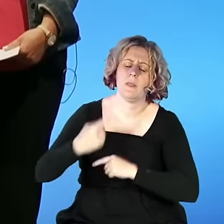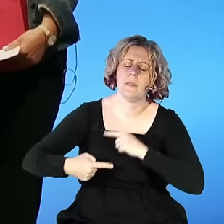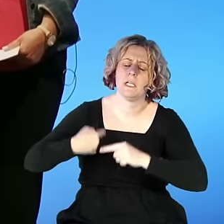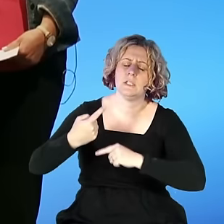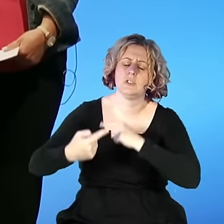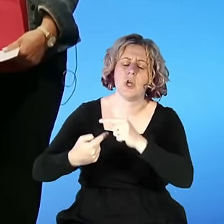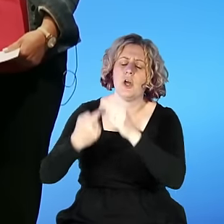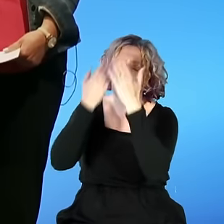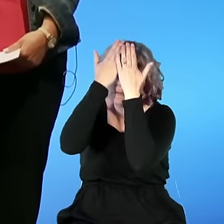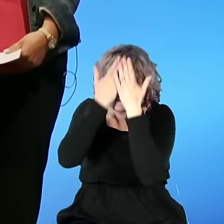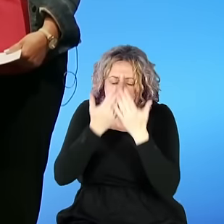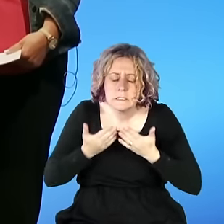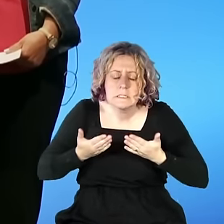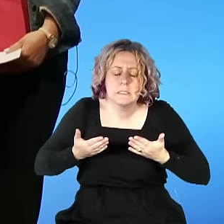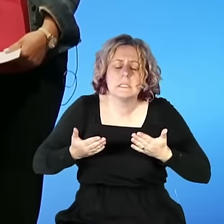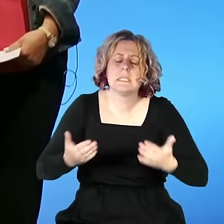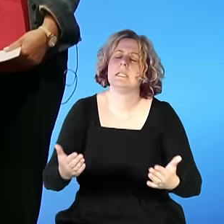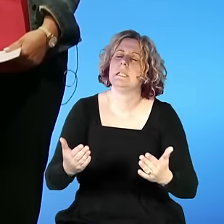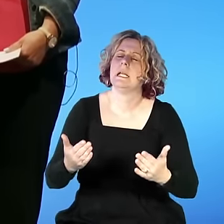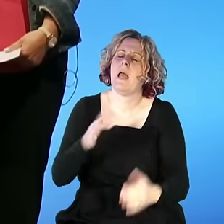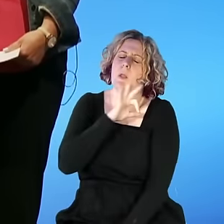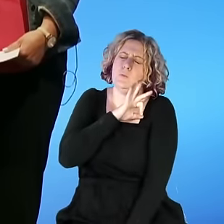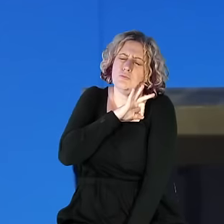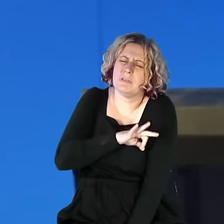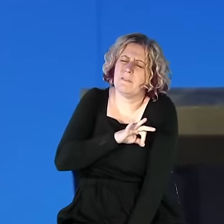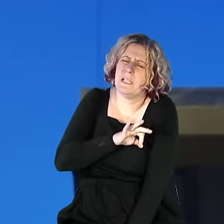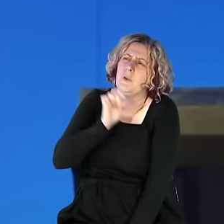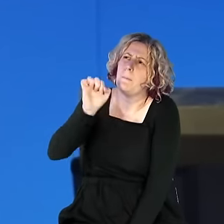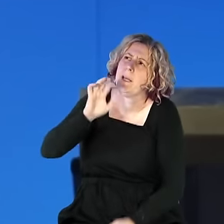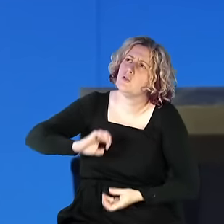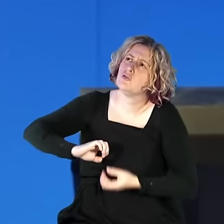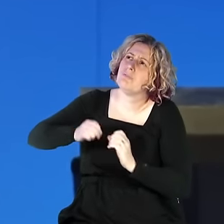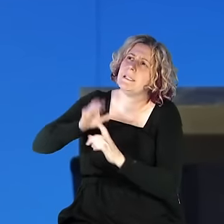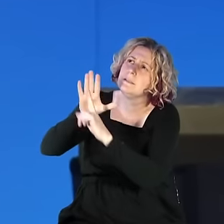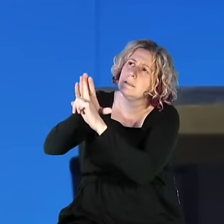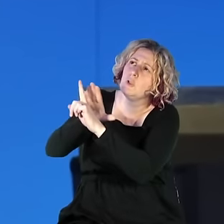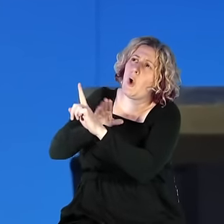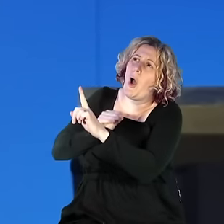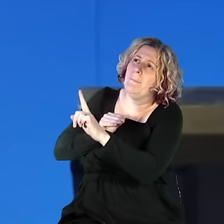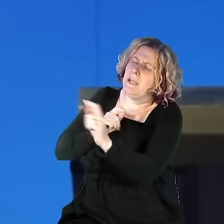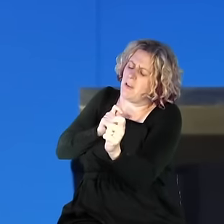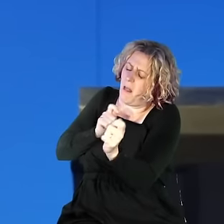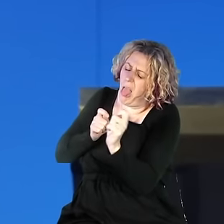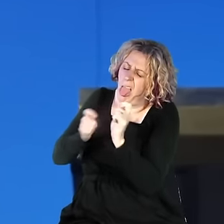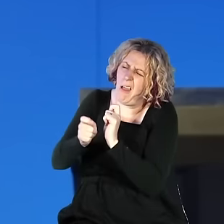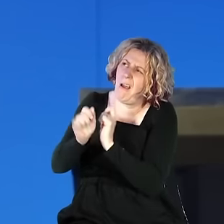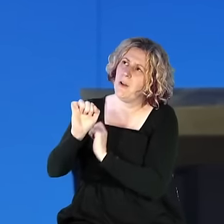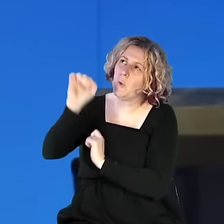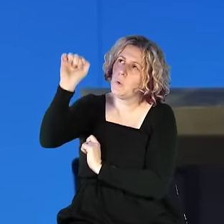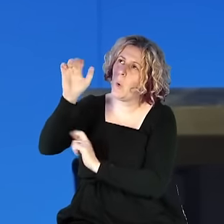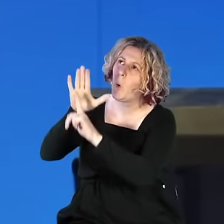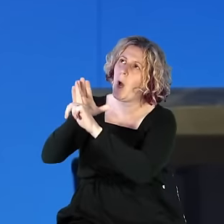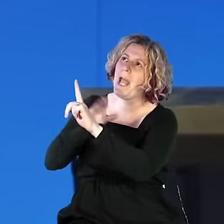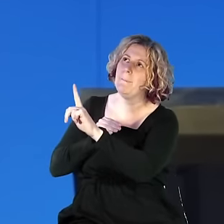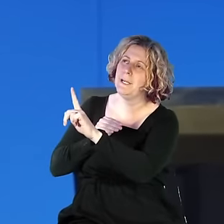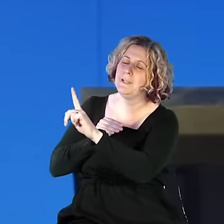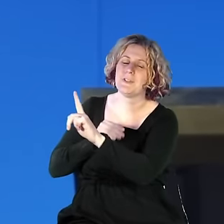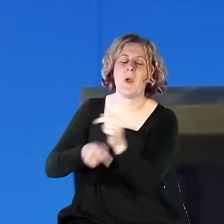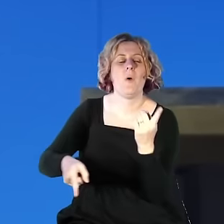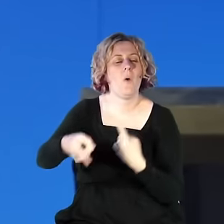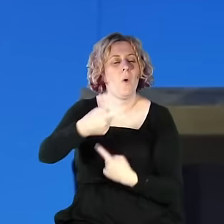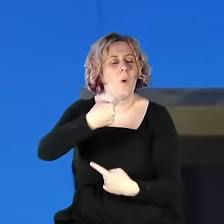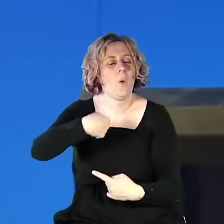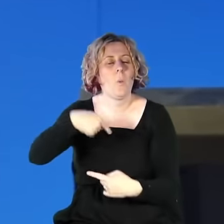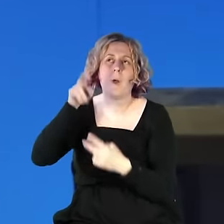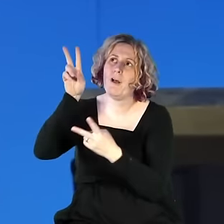made in your image and remade in your image. Thank you for what we've heard, that we are kings and